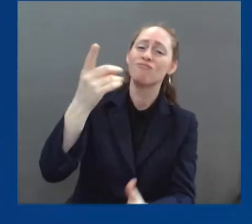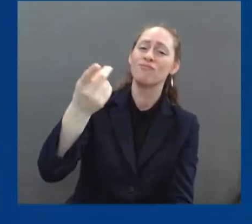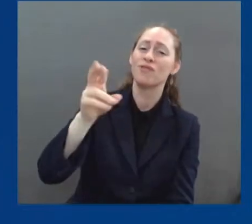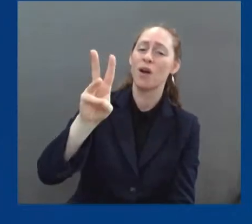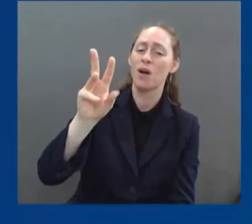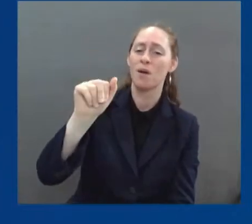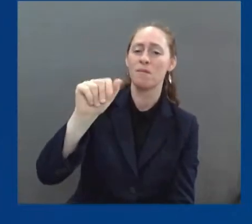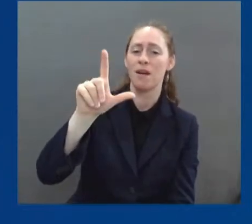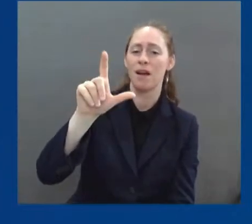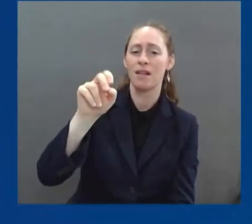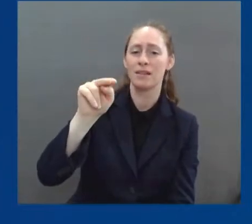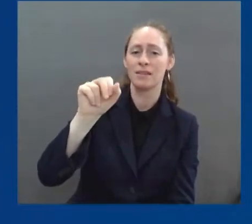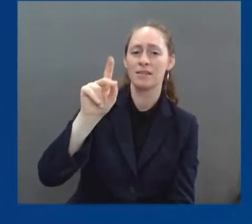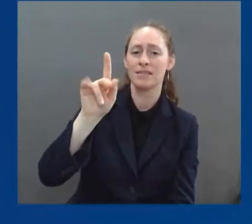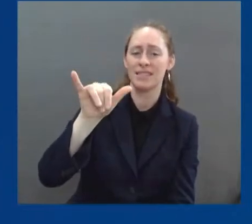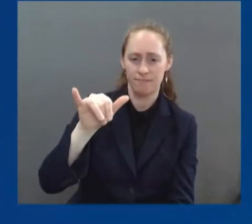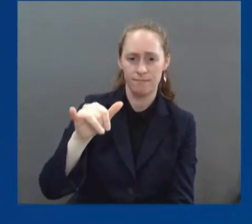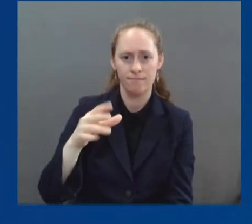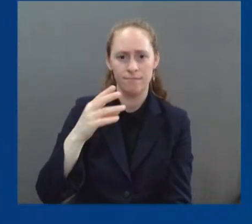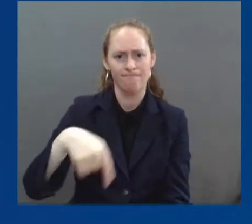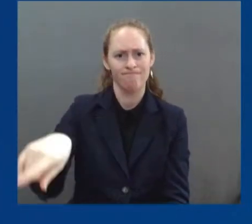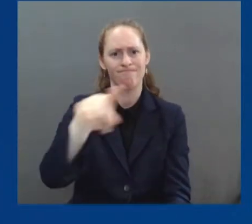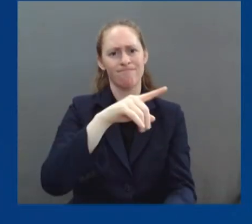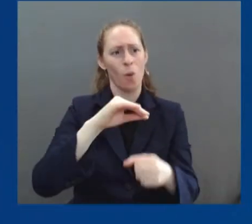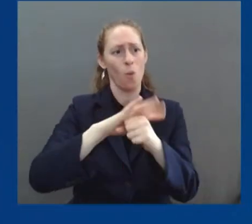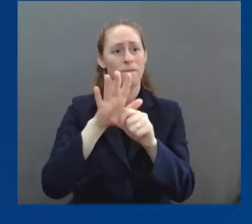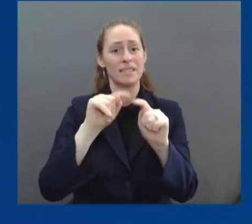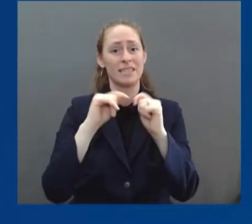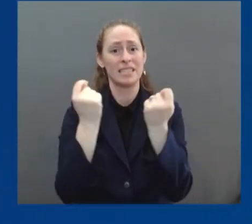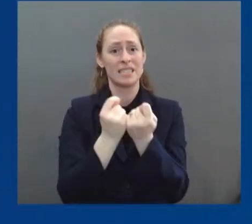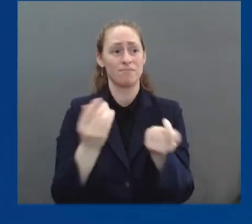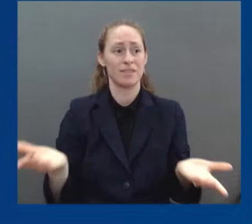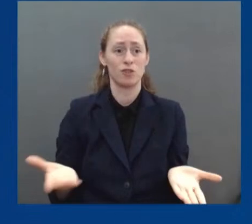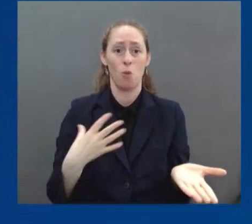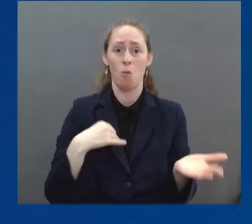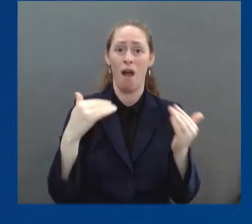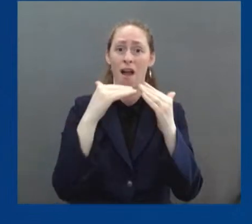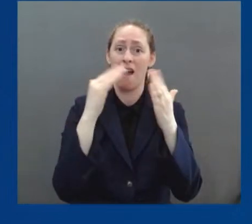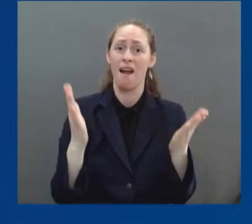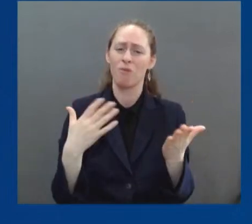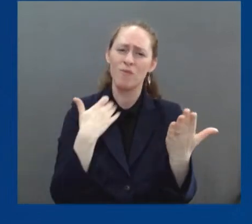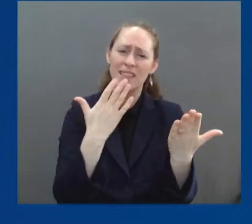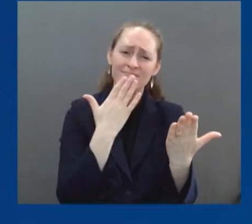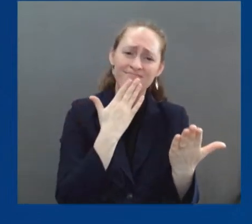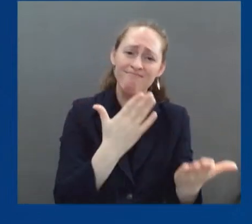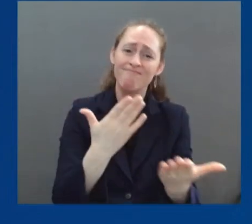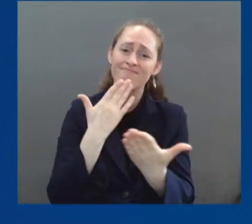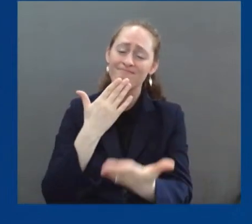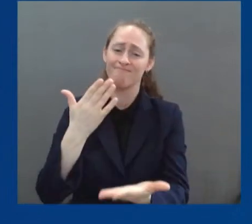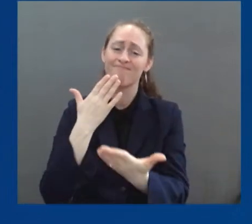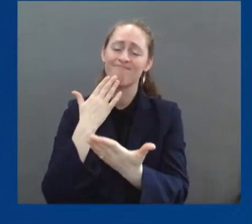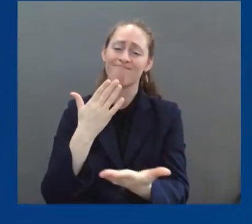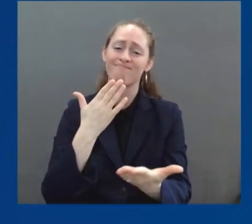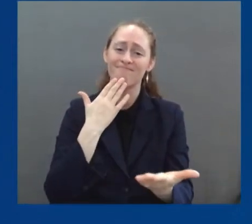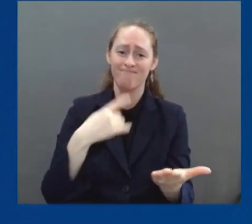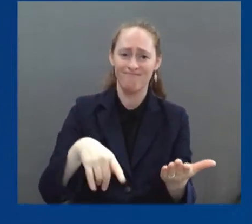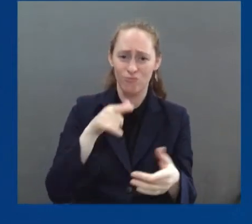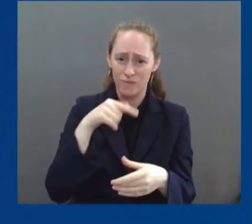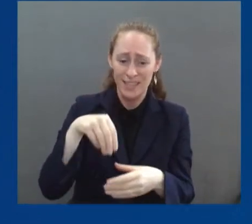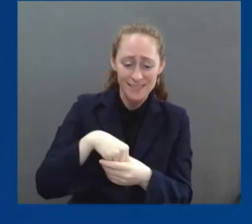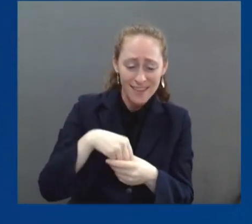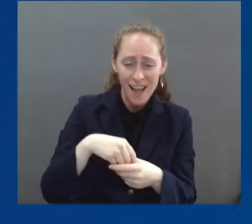outside of government who has worked together tirelessly in our fight against the virus. And finally,